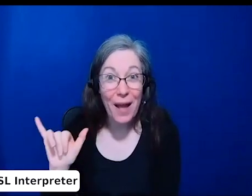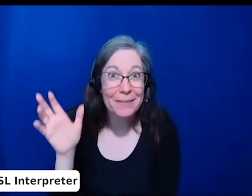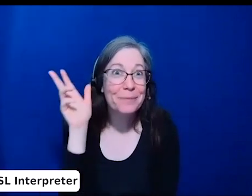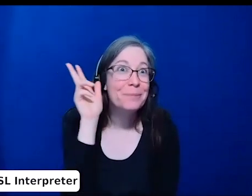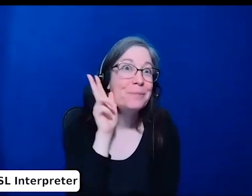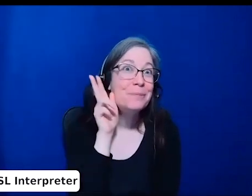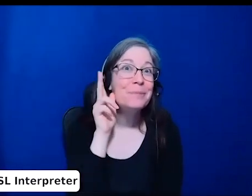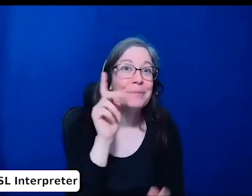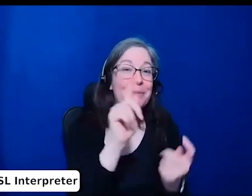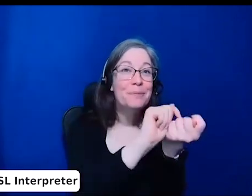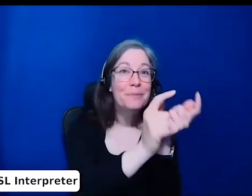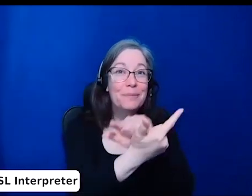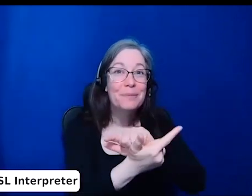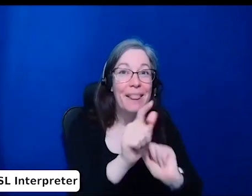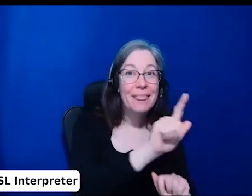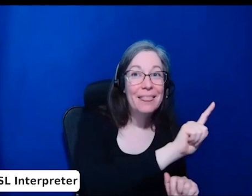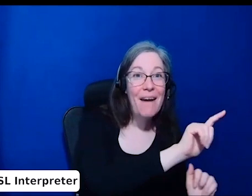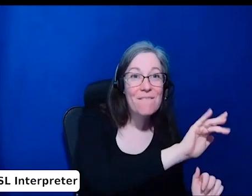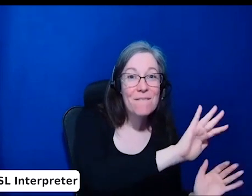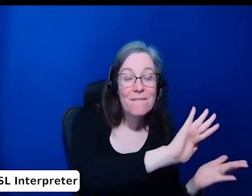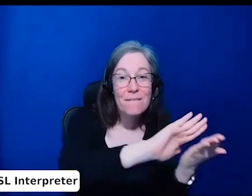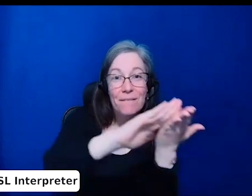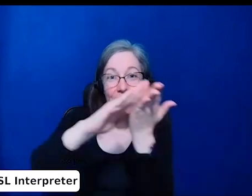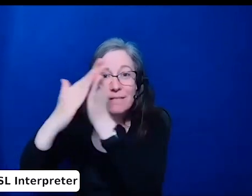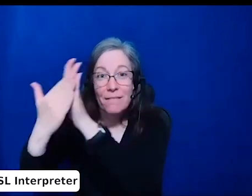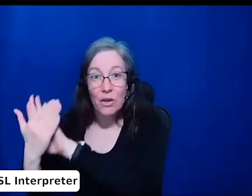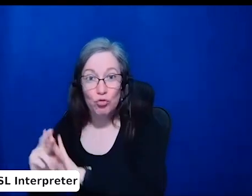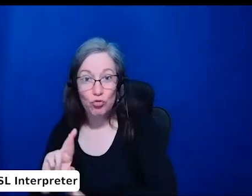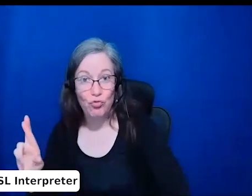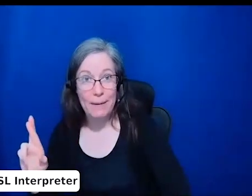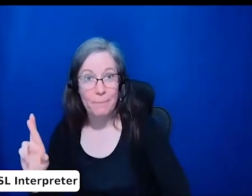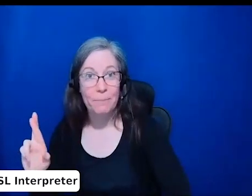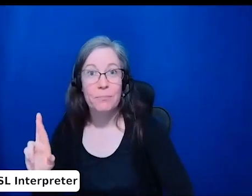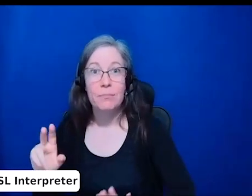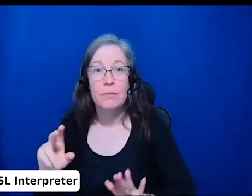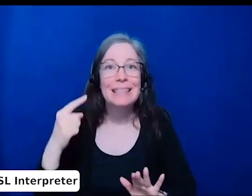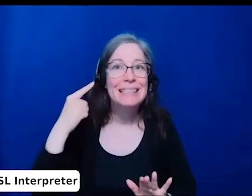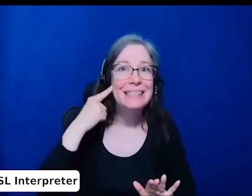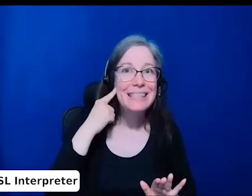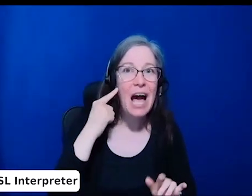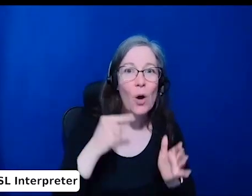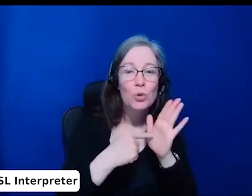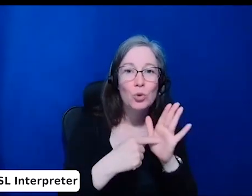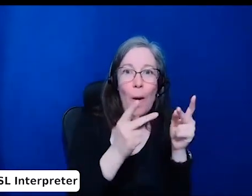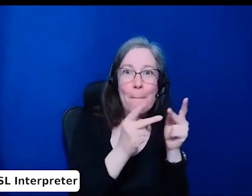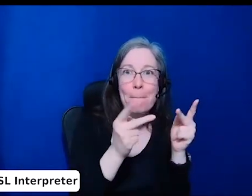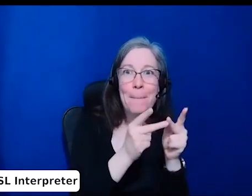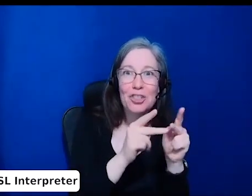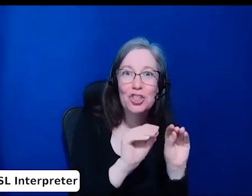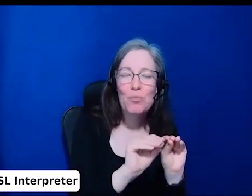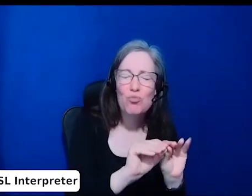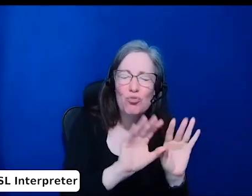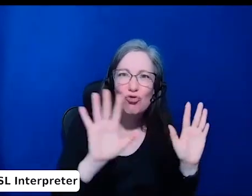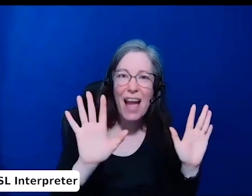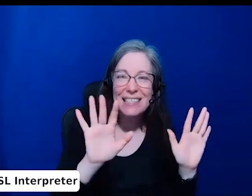of the image and moves to the right, with the sounds representing the position and brightness of sources. The light of